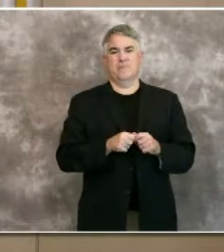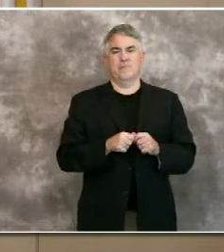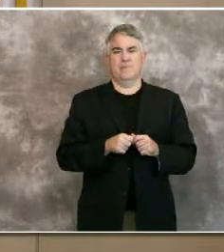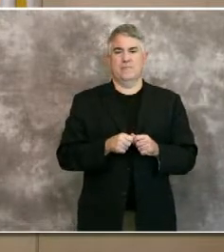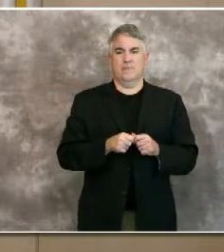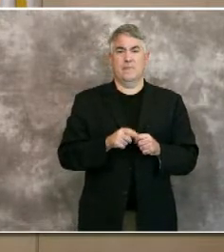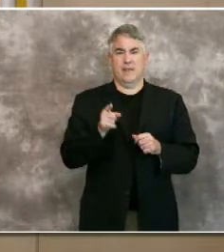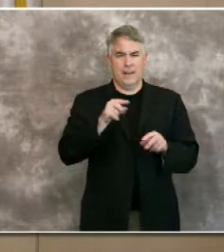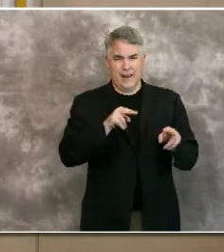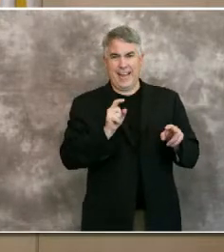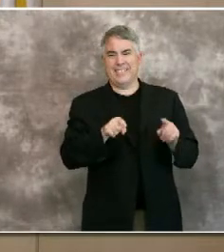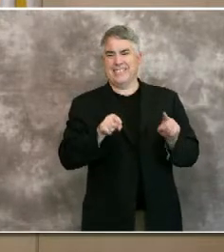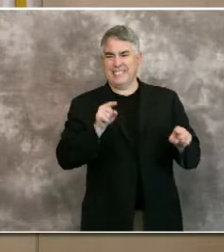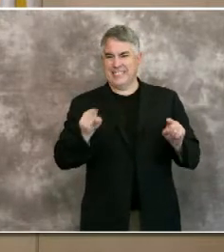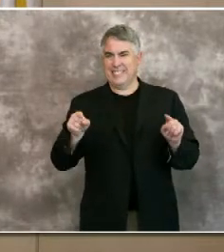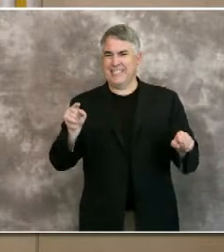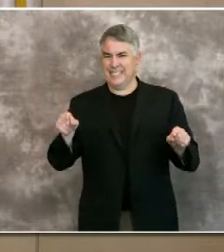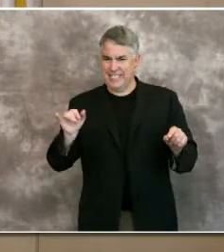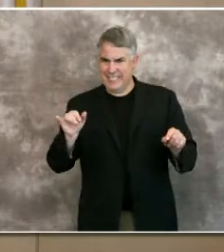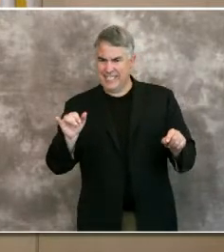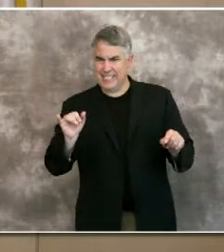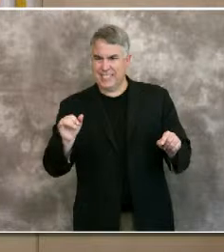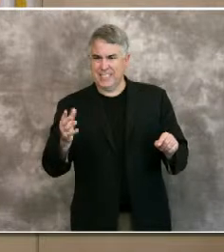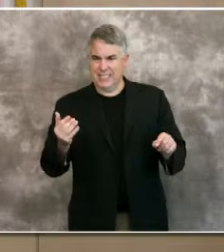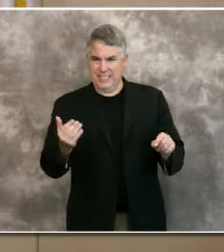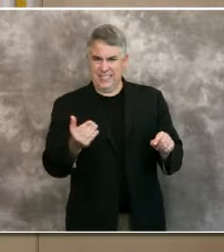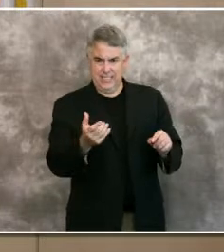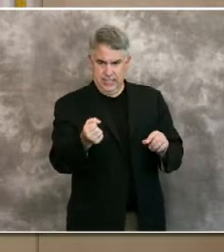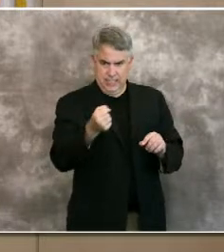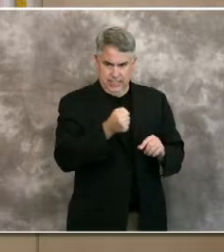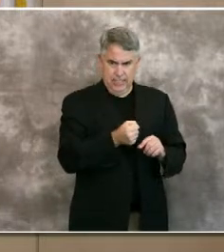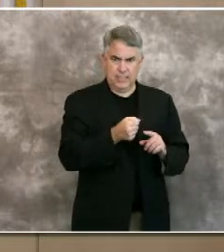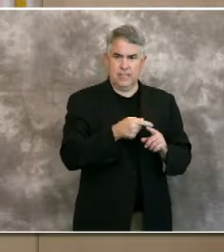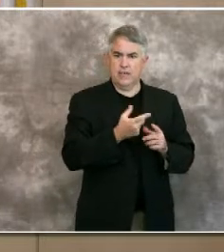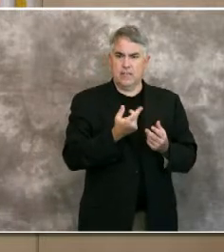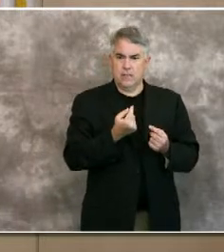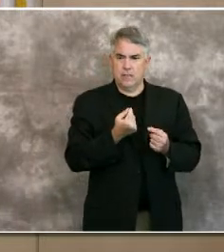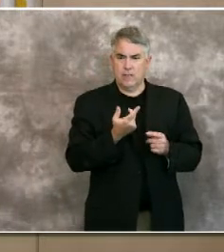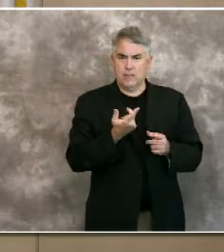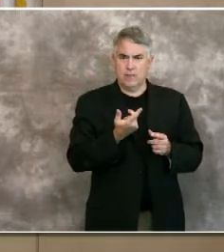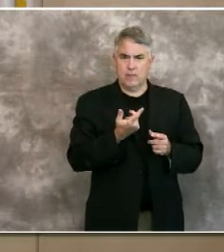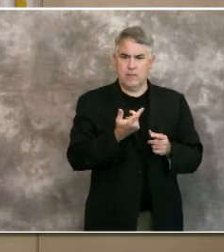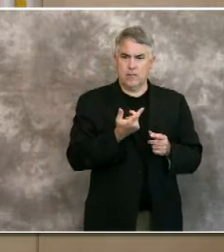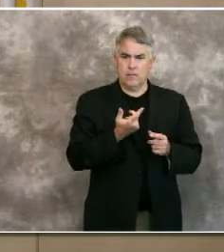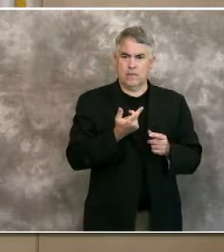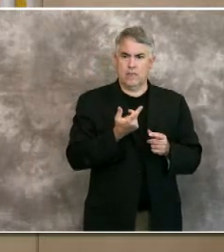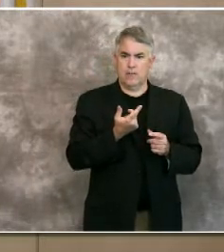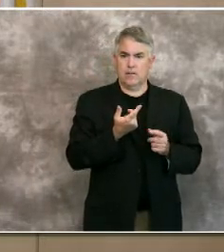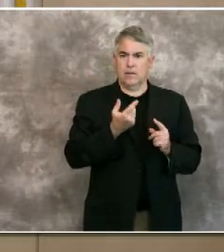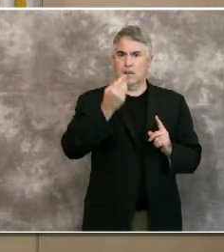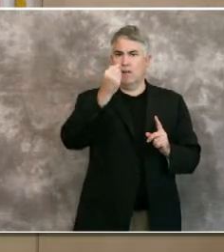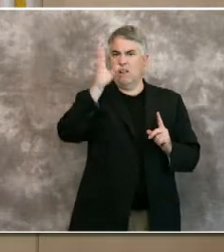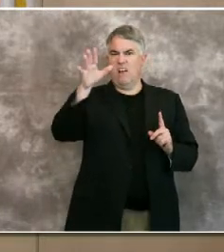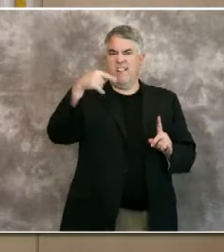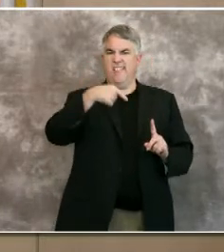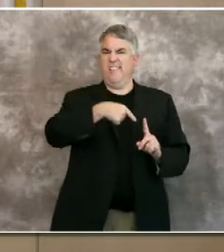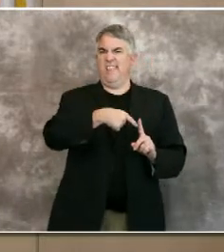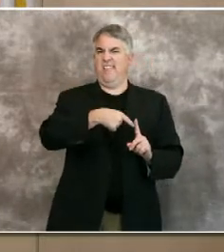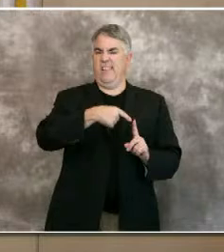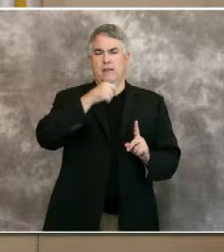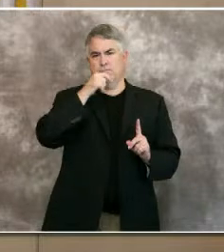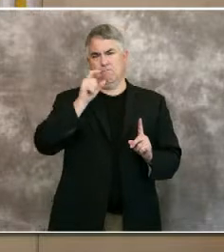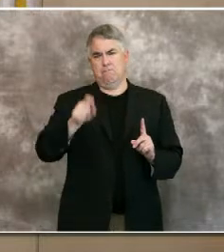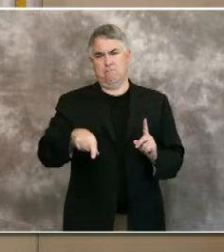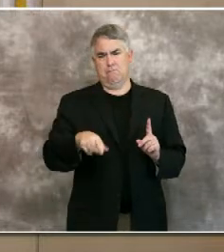employees impacted, if we can identify those, there is no need to issue a press release or a